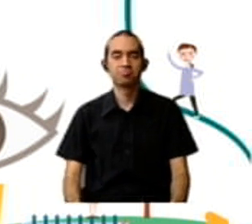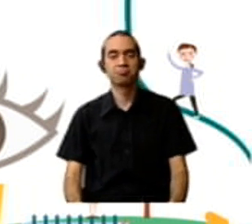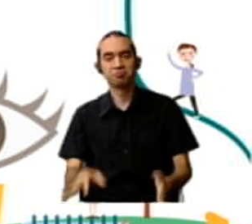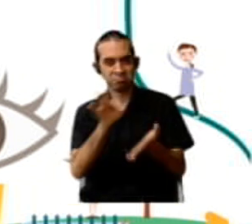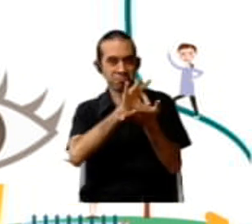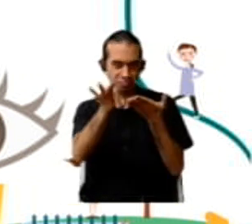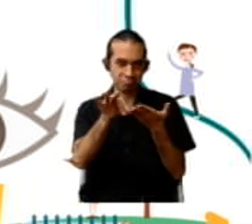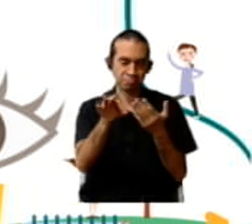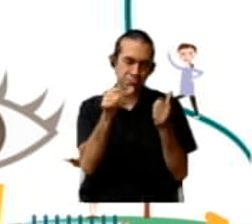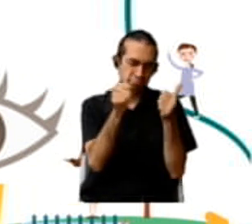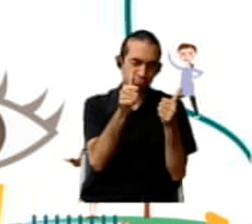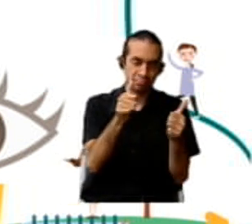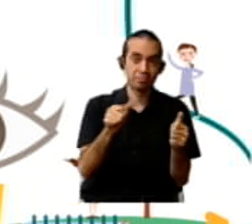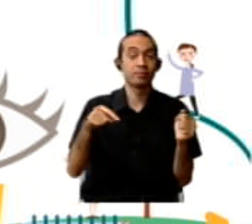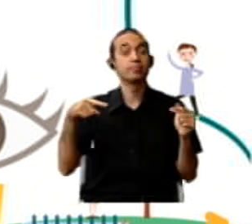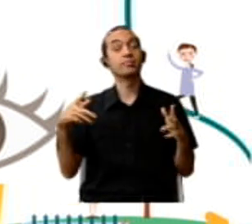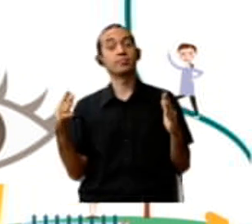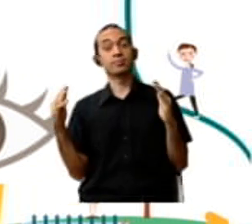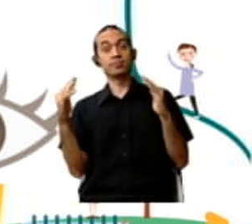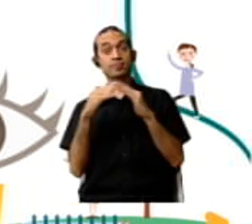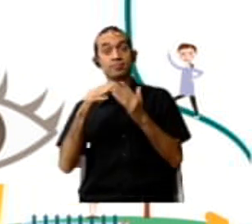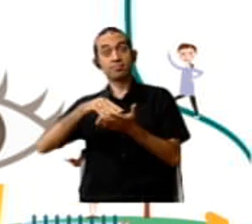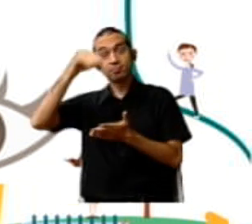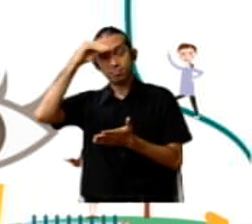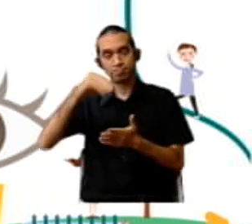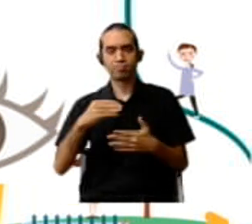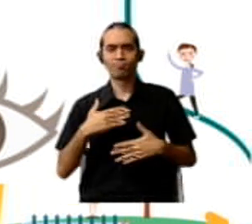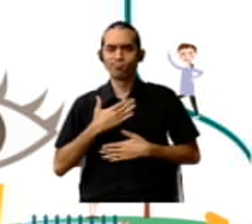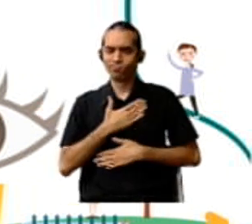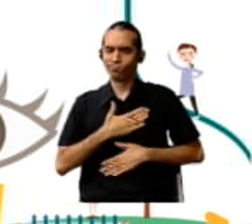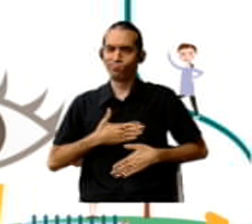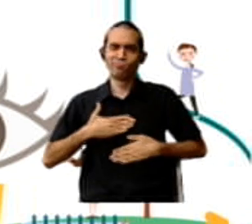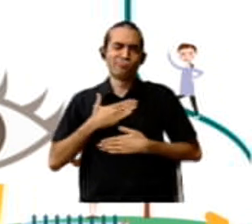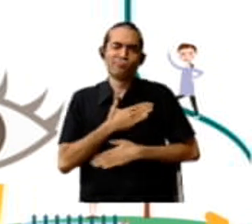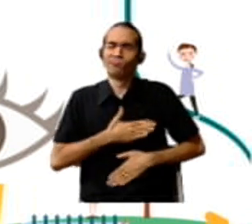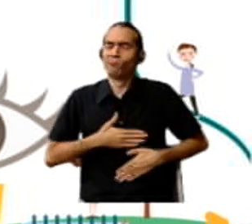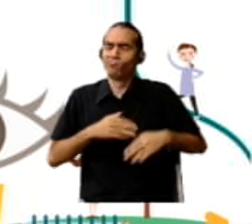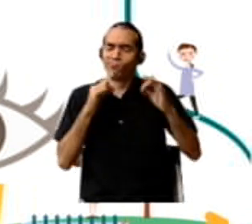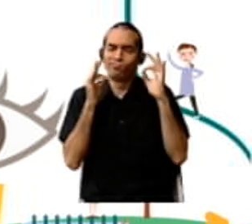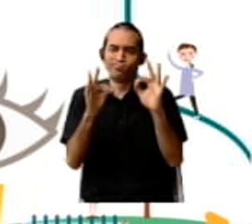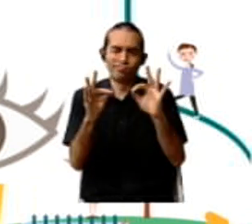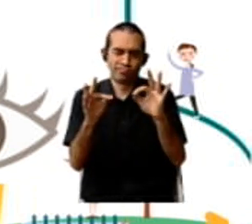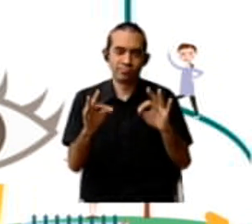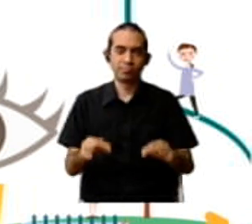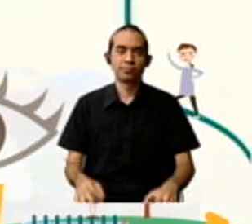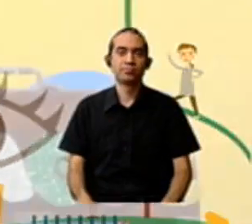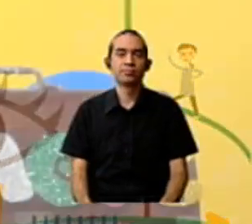very cool, but learning at home it's much more fun.